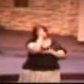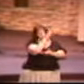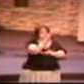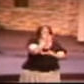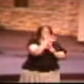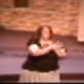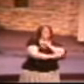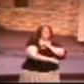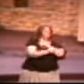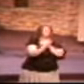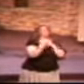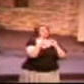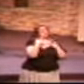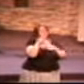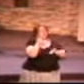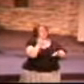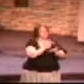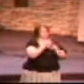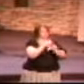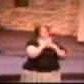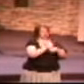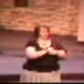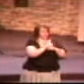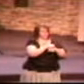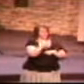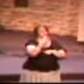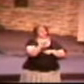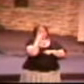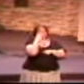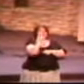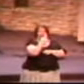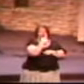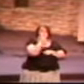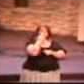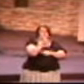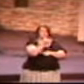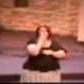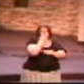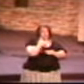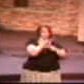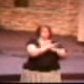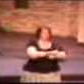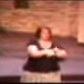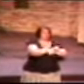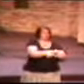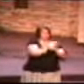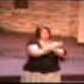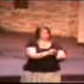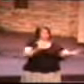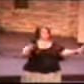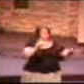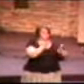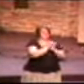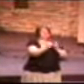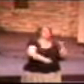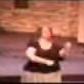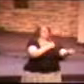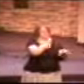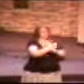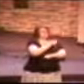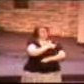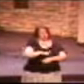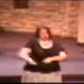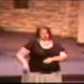proclaim release to the captives recovery of sight to the blind and let the oppressed go free it is the year of the